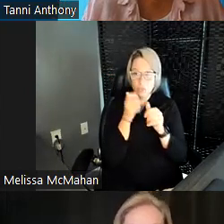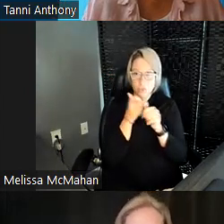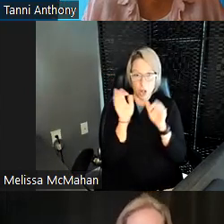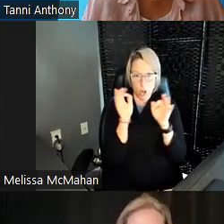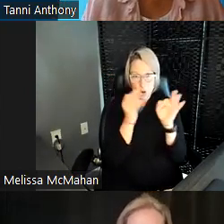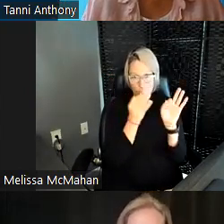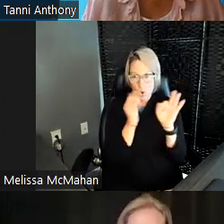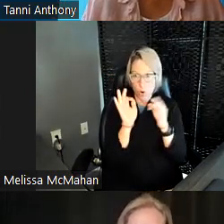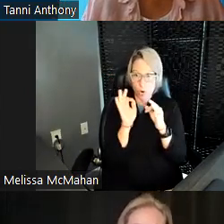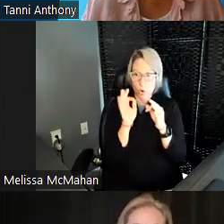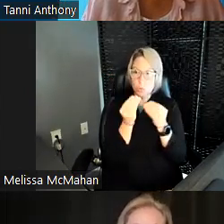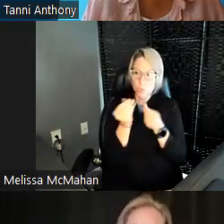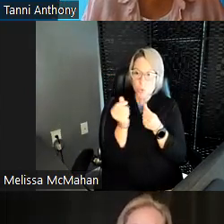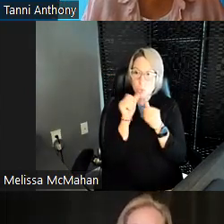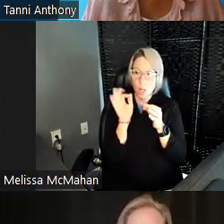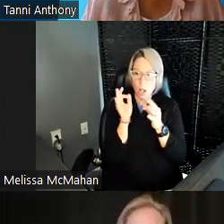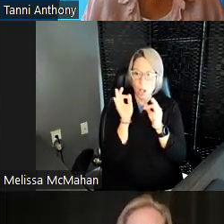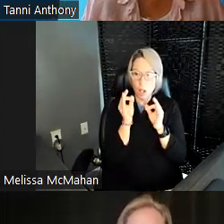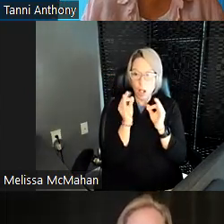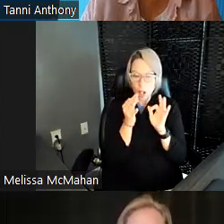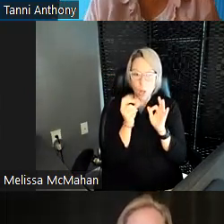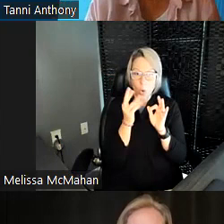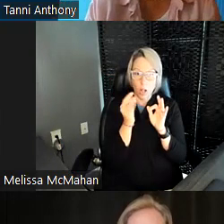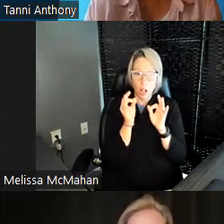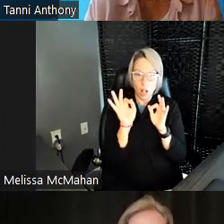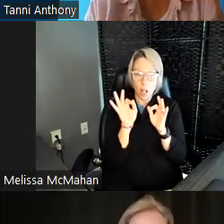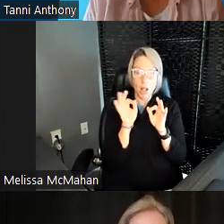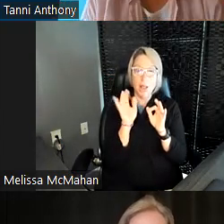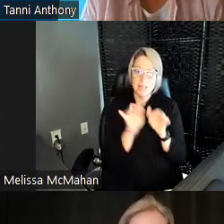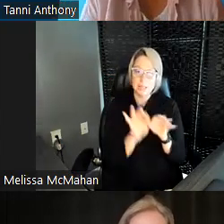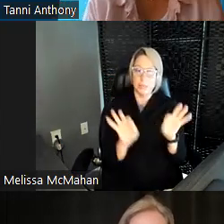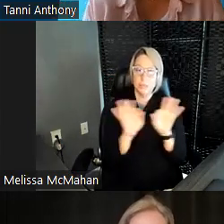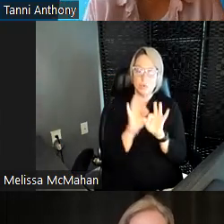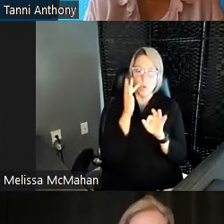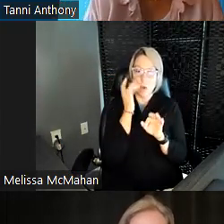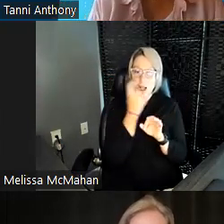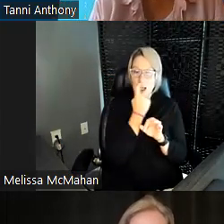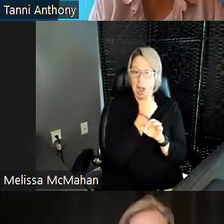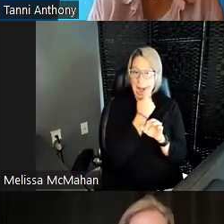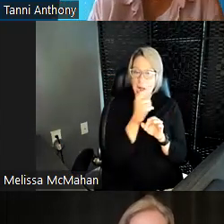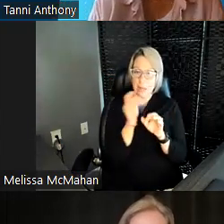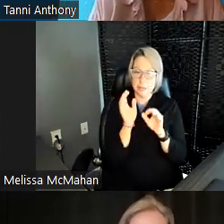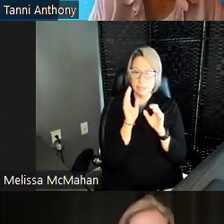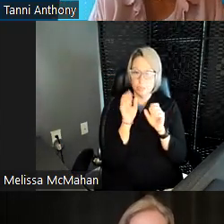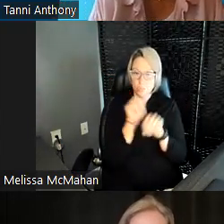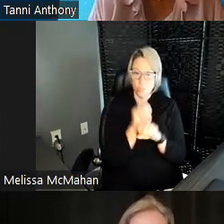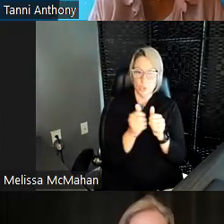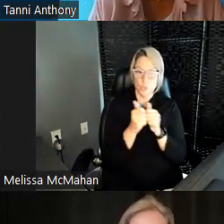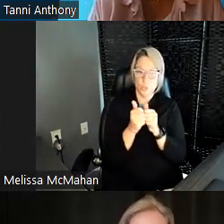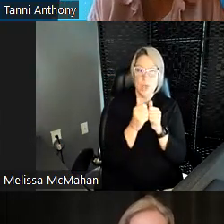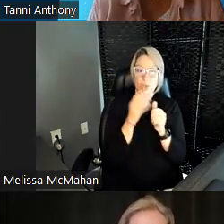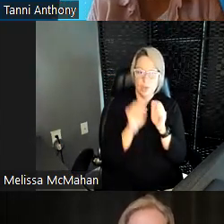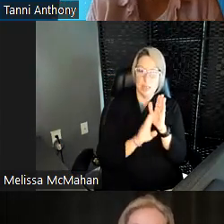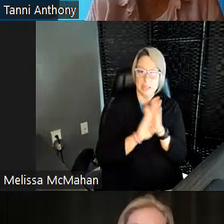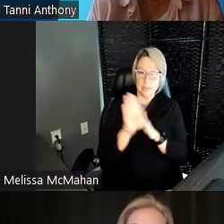are smooth. And this is a very important thing because it tells us that the eyes are coordinating and they're developing the